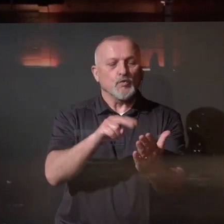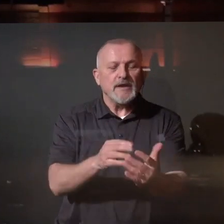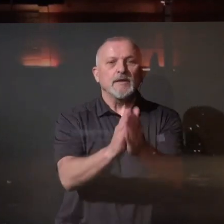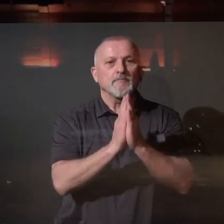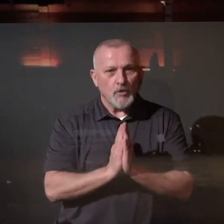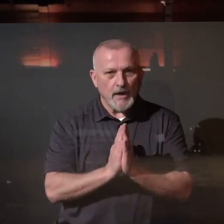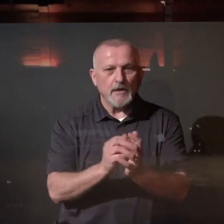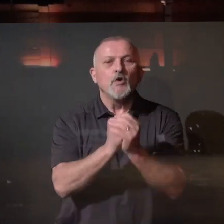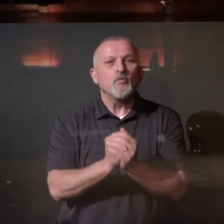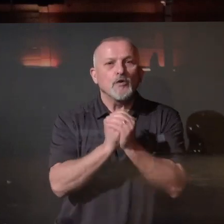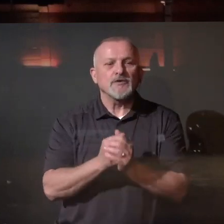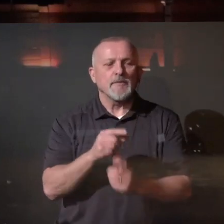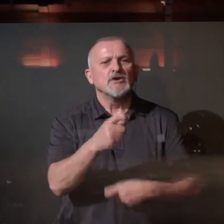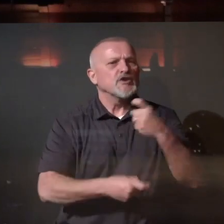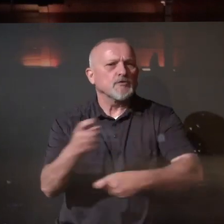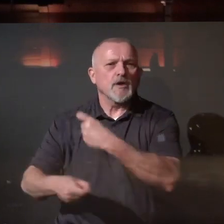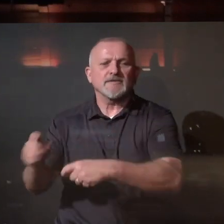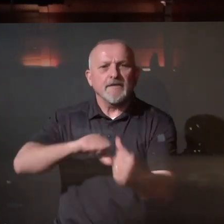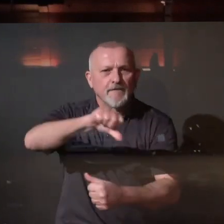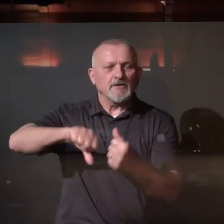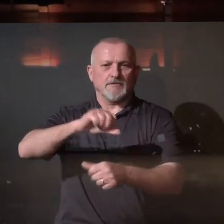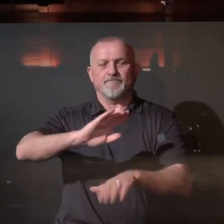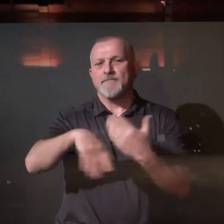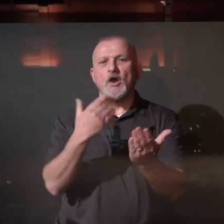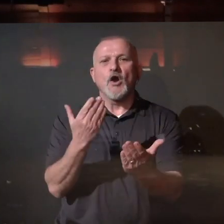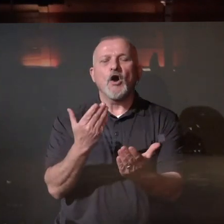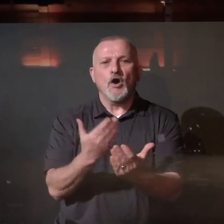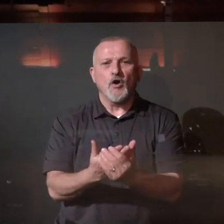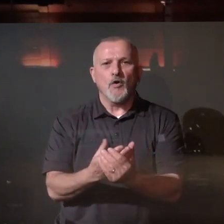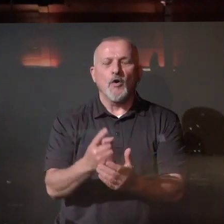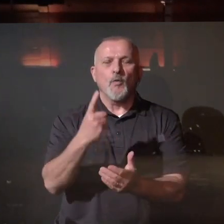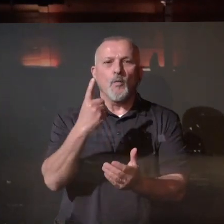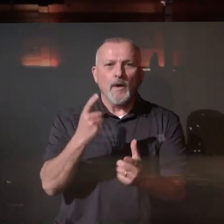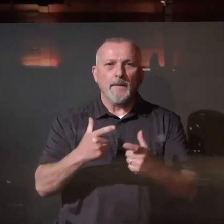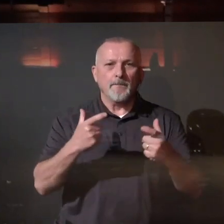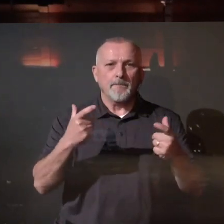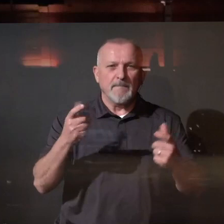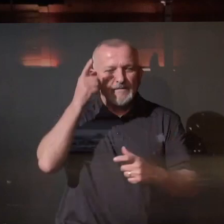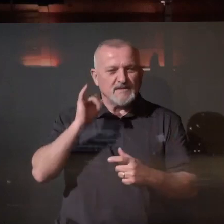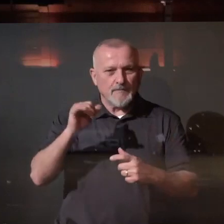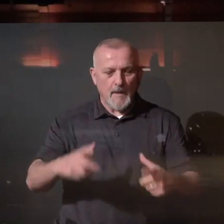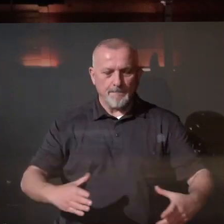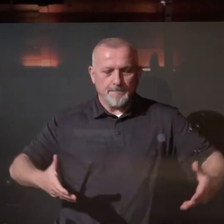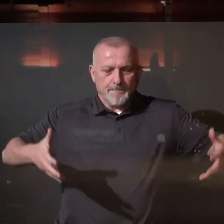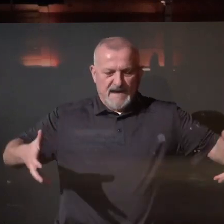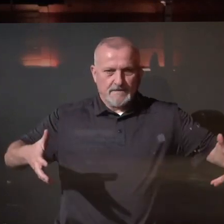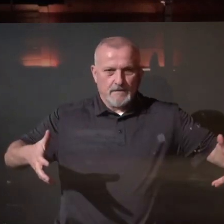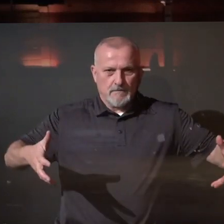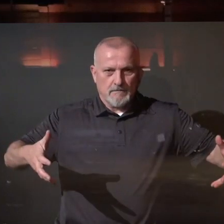praying, to worship, to generosity, to fellowship, all of that is put into one big basket